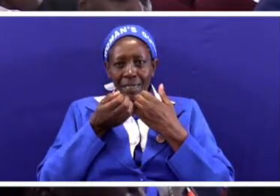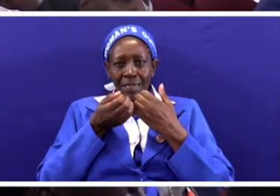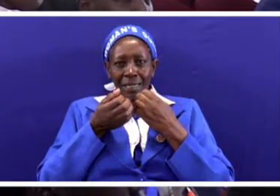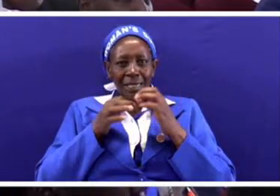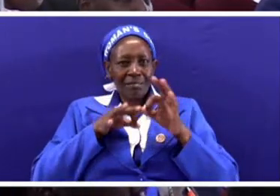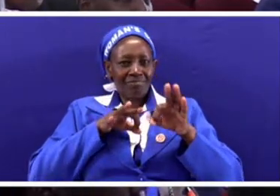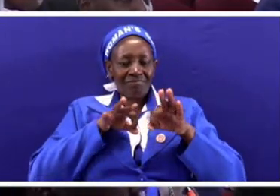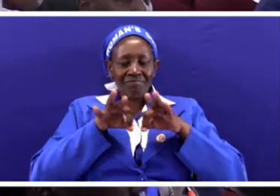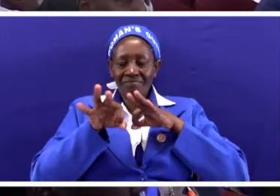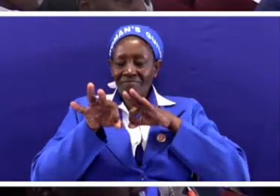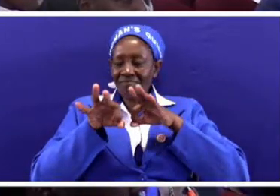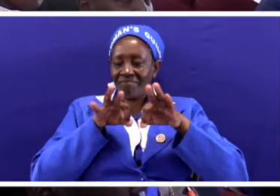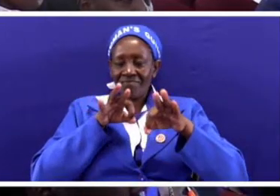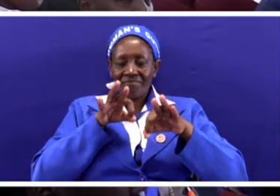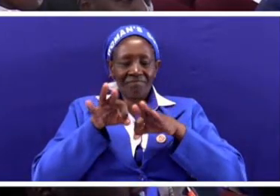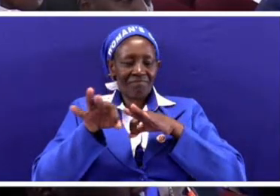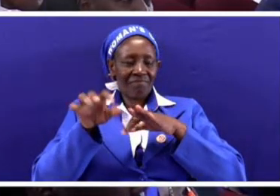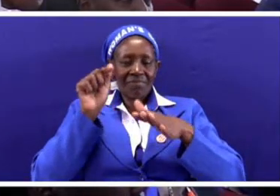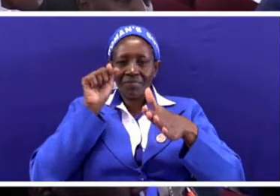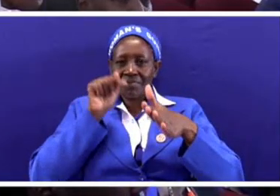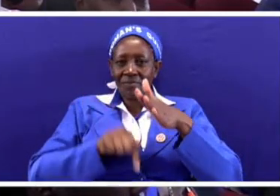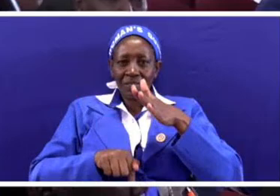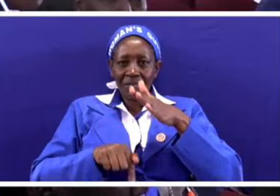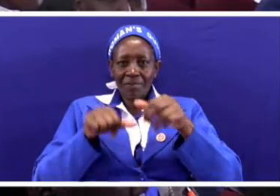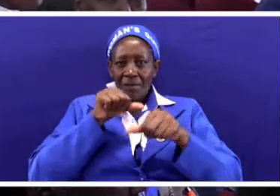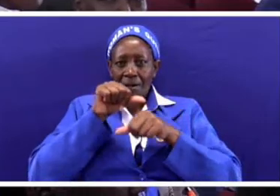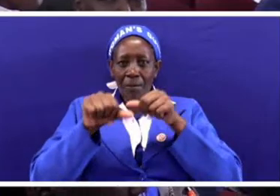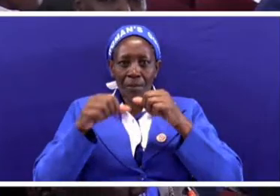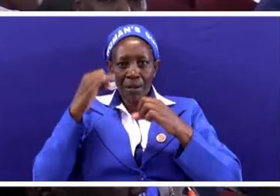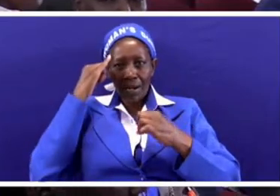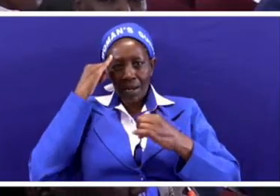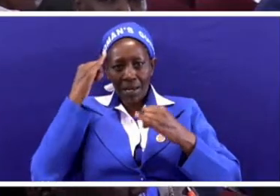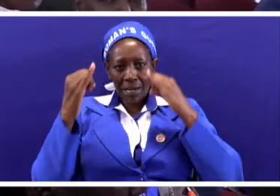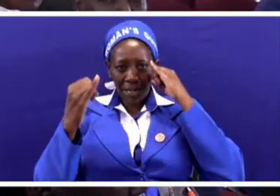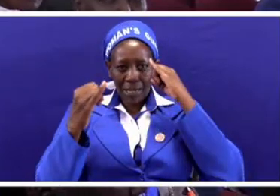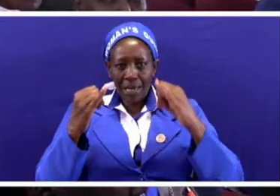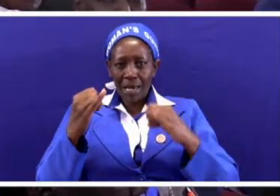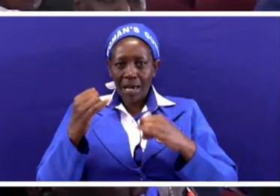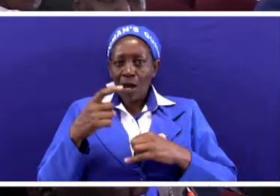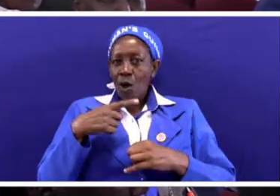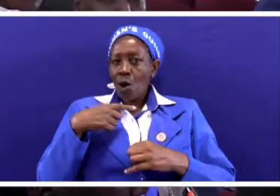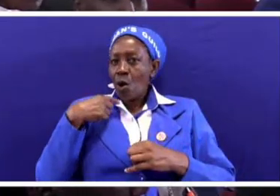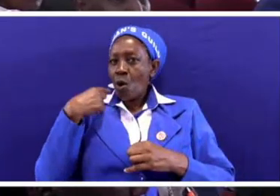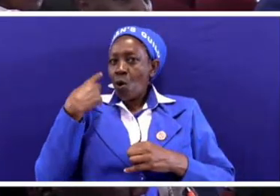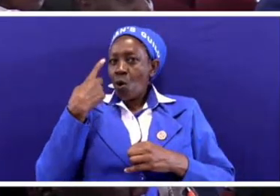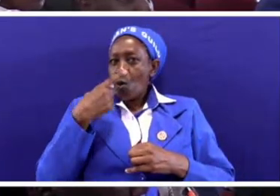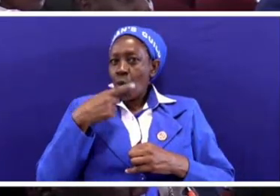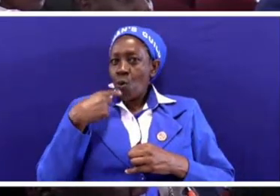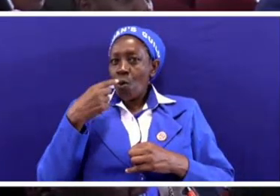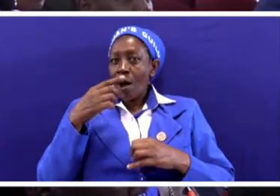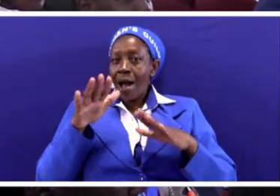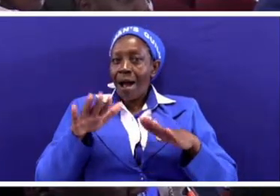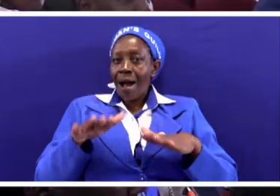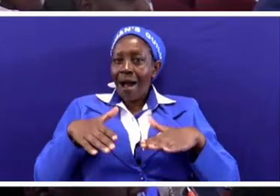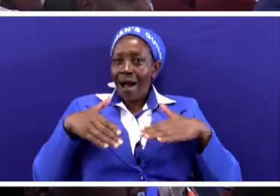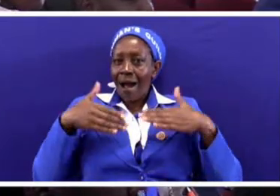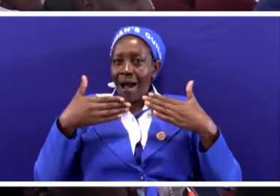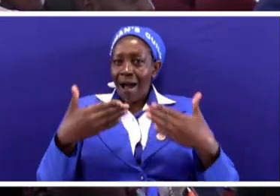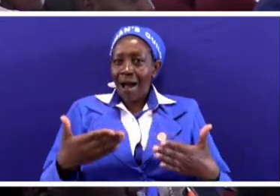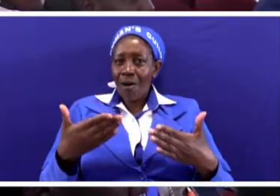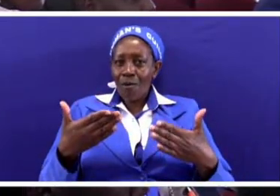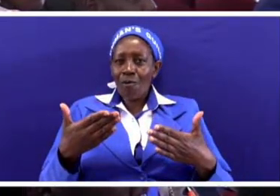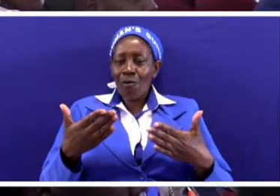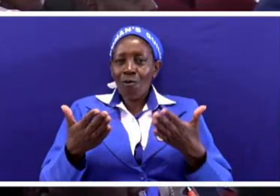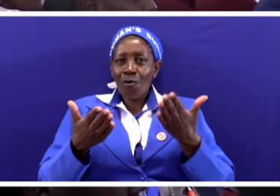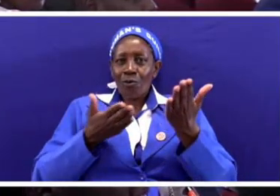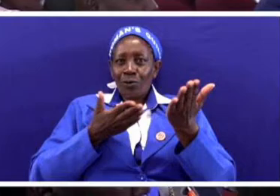the innovation. And who shall we, the last question was, how shall we serve? It